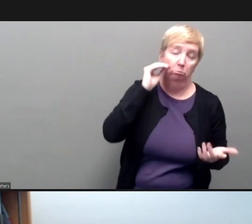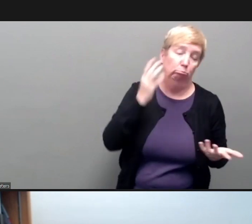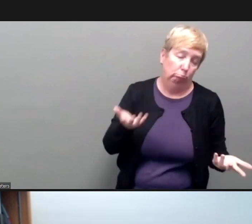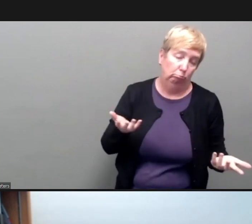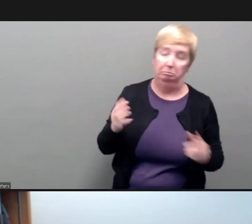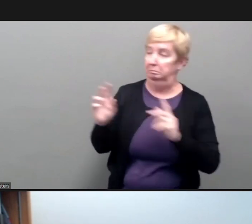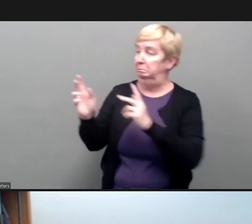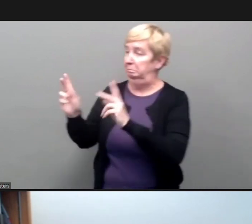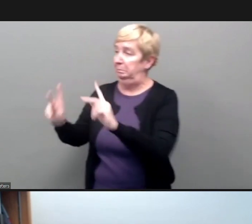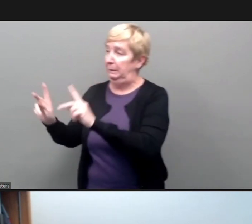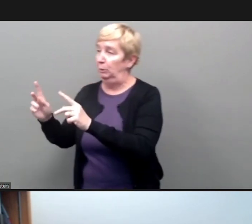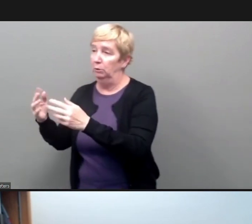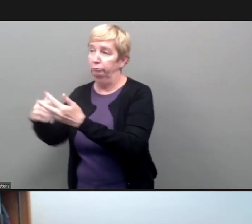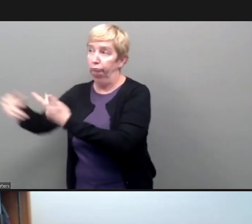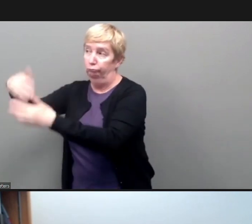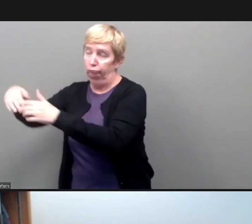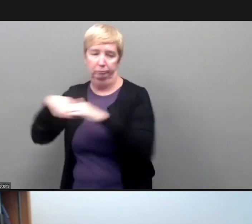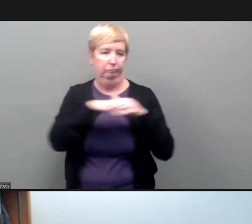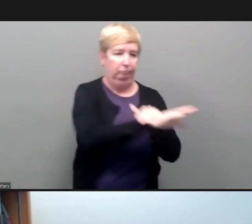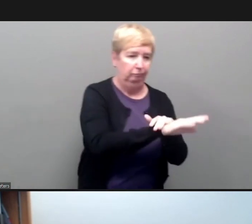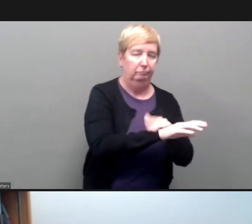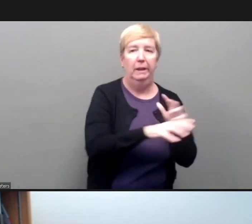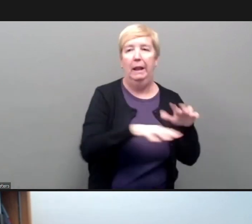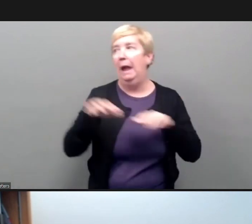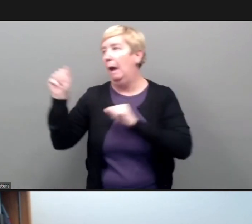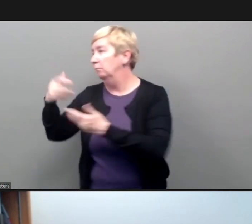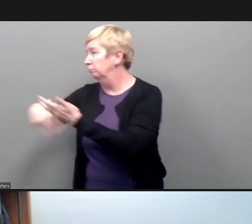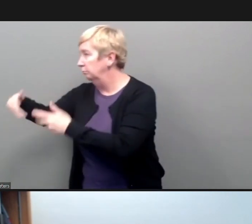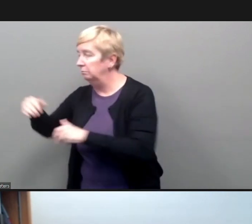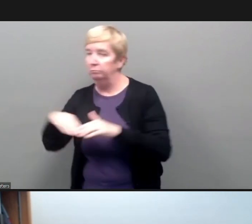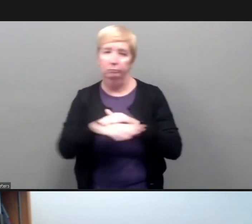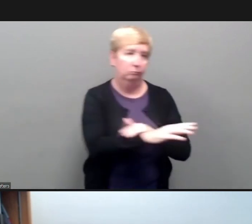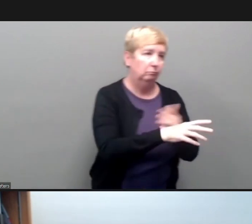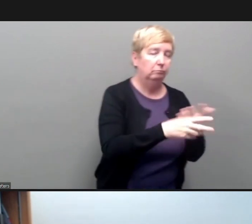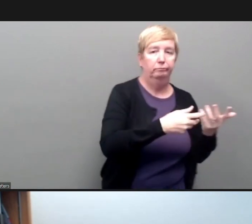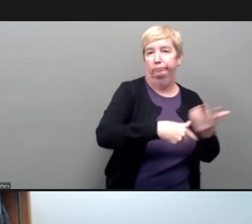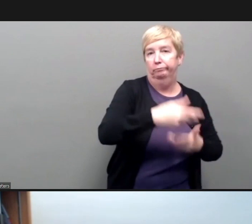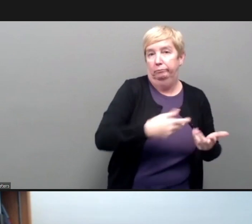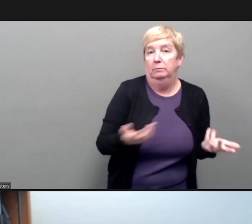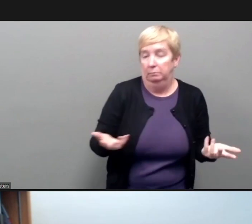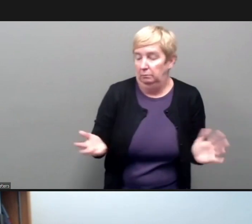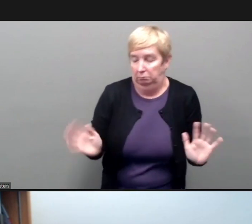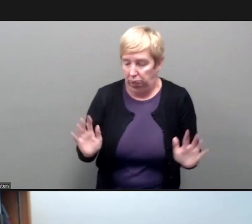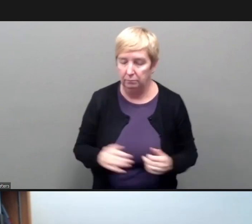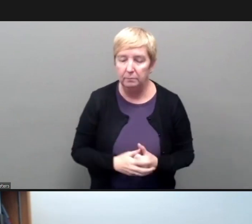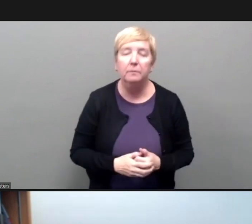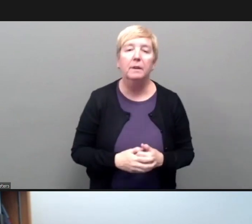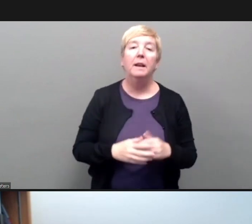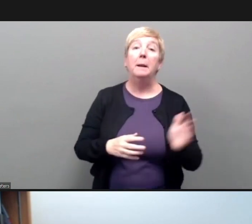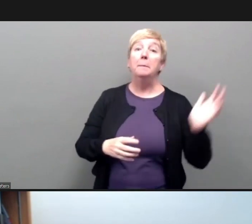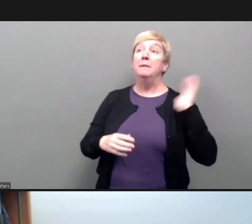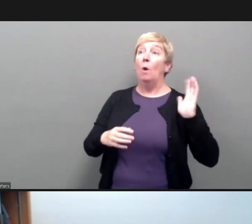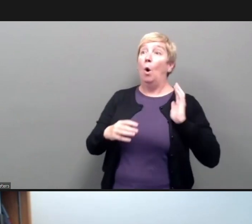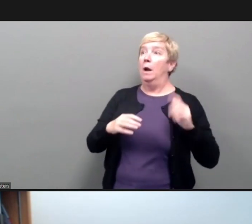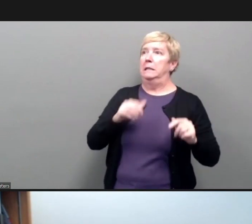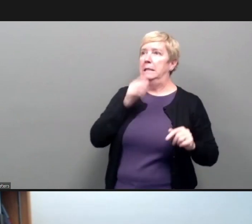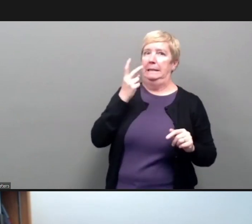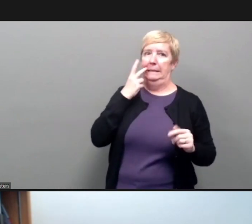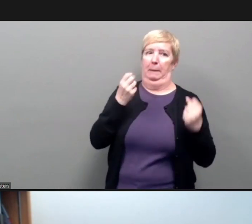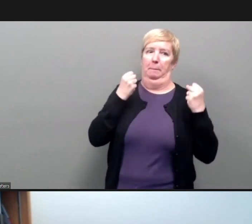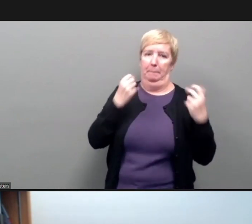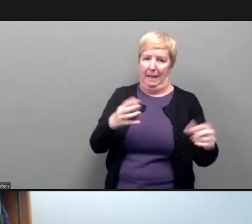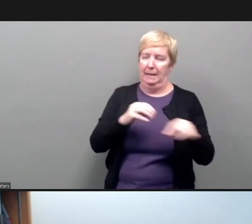least initially, we did not see the same level of uptick in nursing homes. I think some of that was due to heavy vaccination,